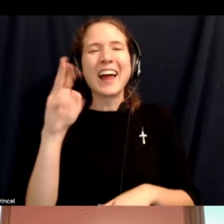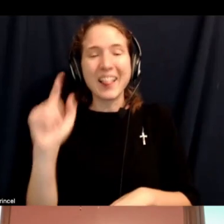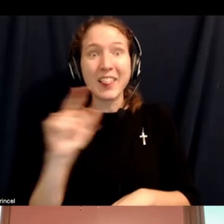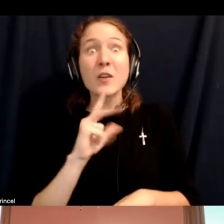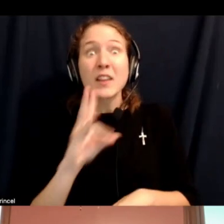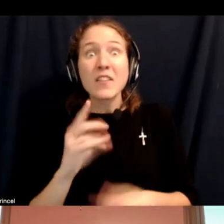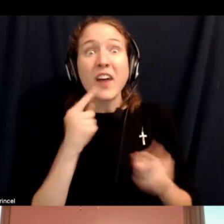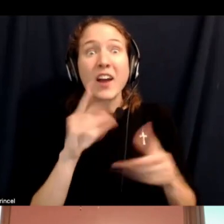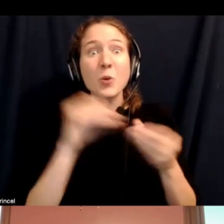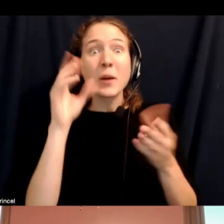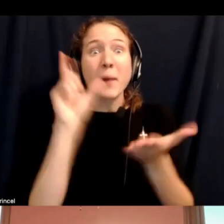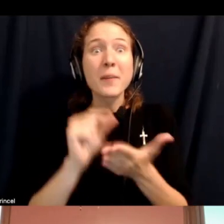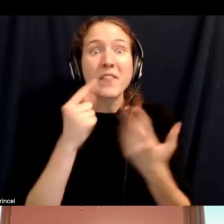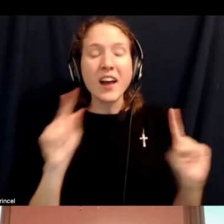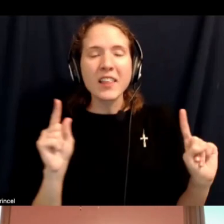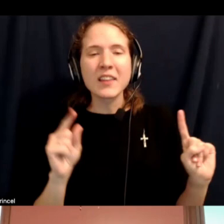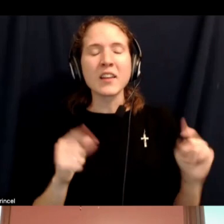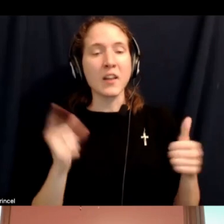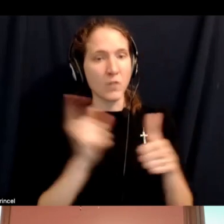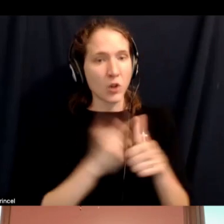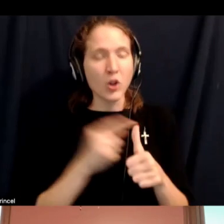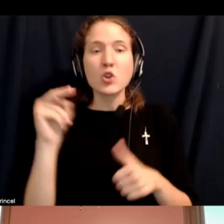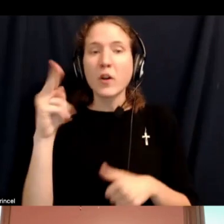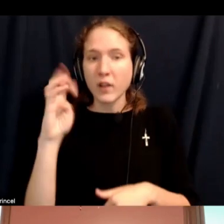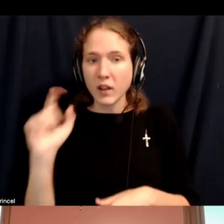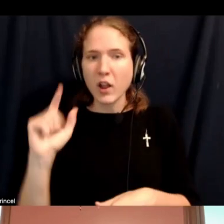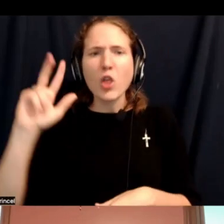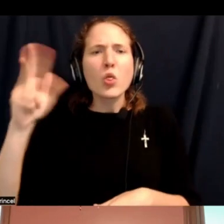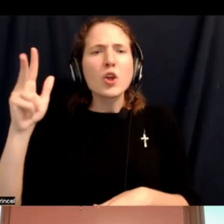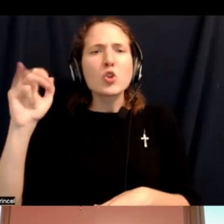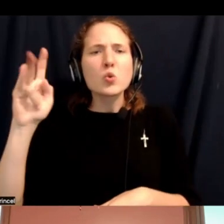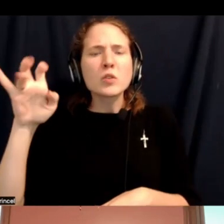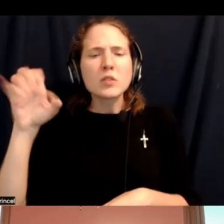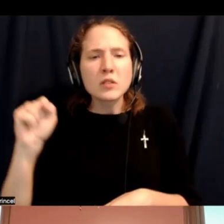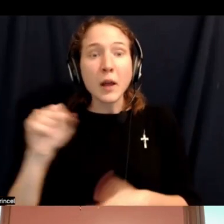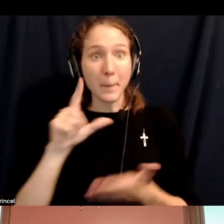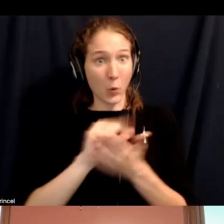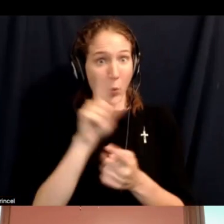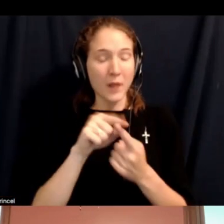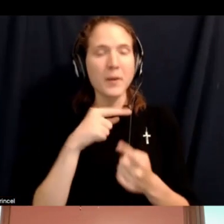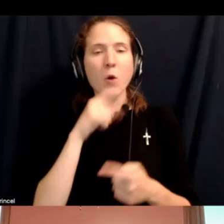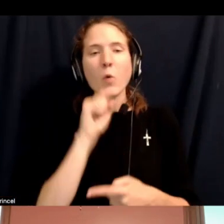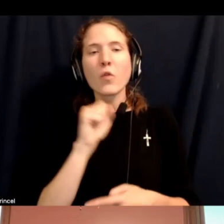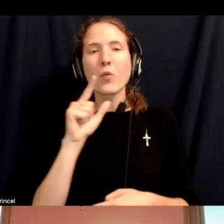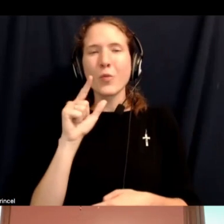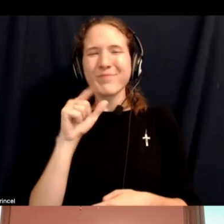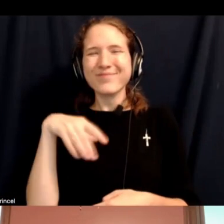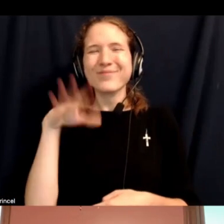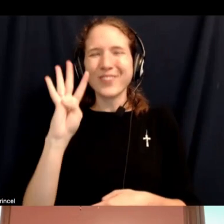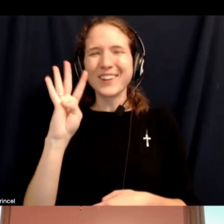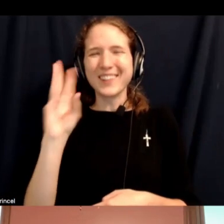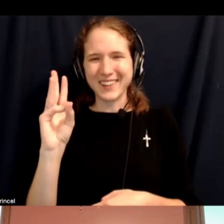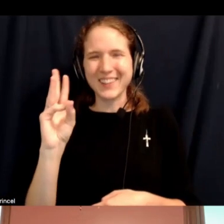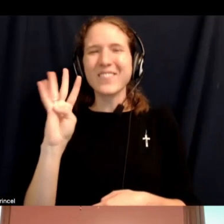published. And then my first novel, Three Junes, was published when I was 46. hmm, And I got